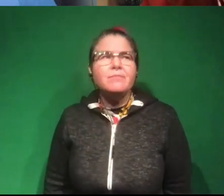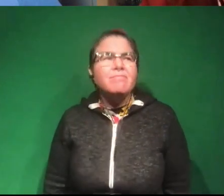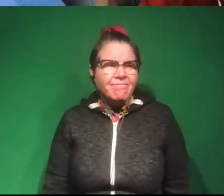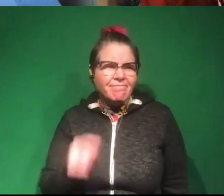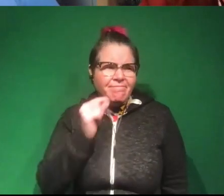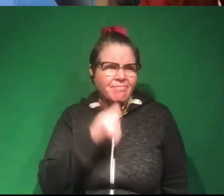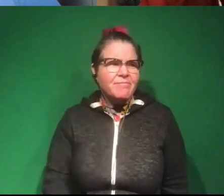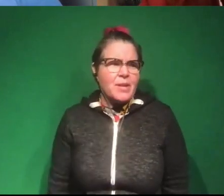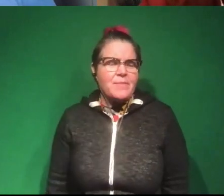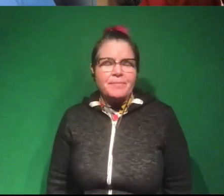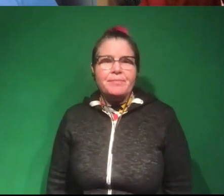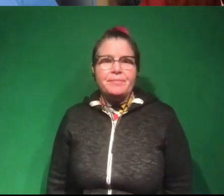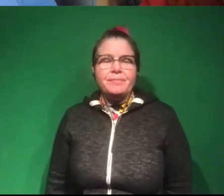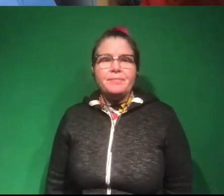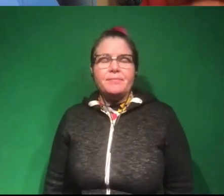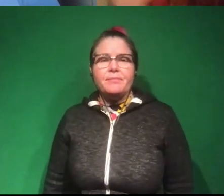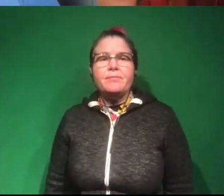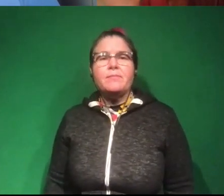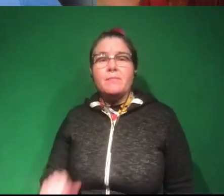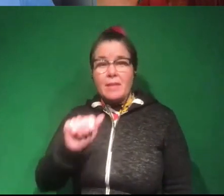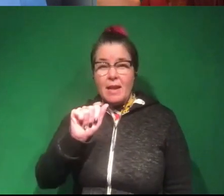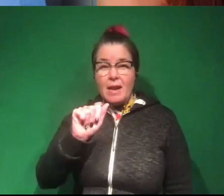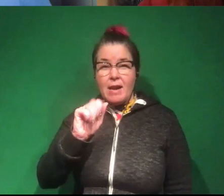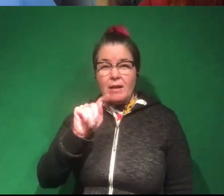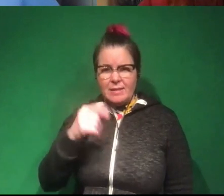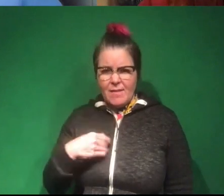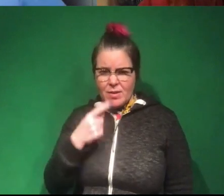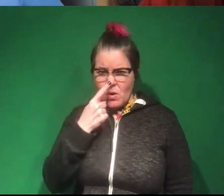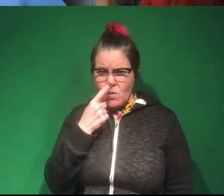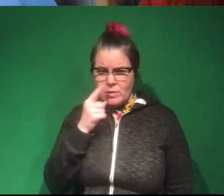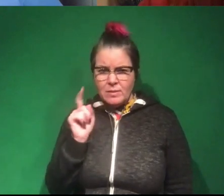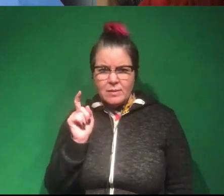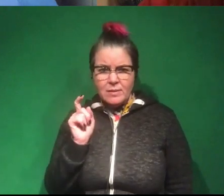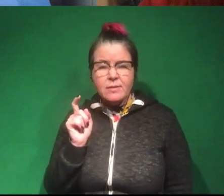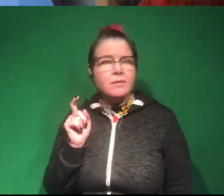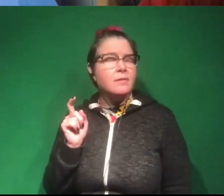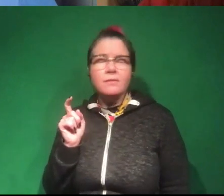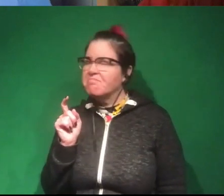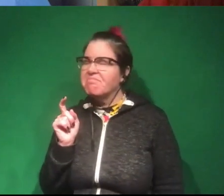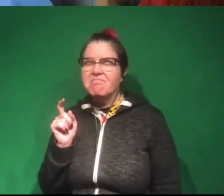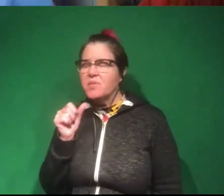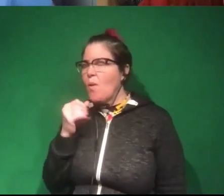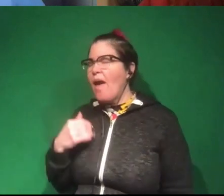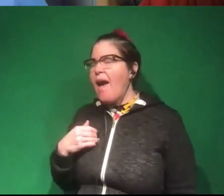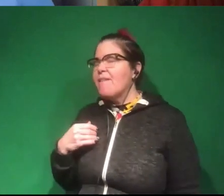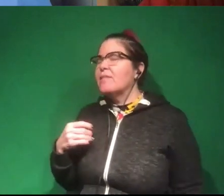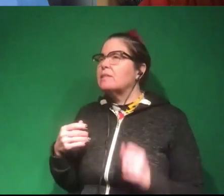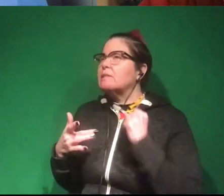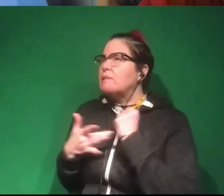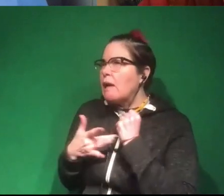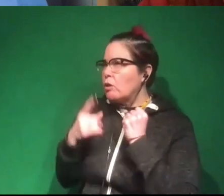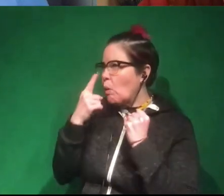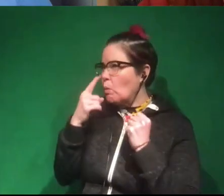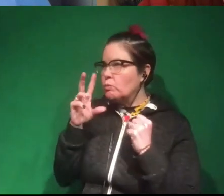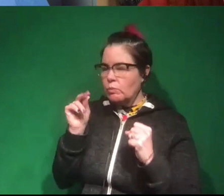cool. So do ants have noses? So ants don't have noses per se, but they have